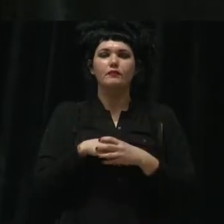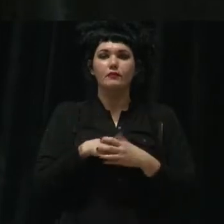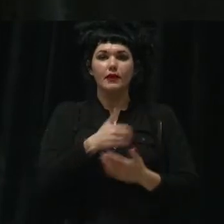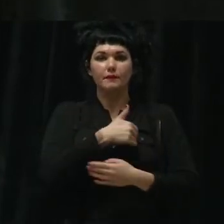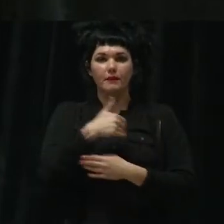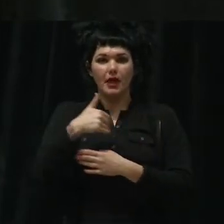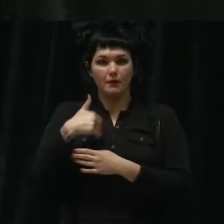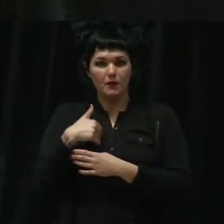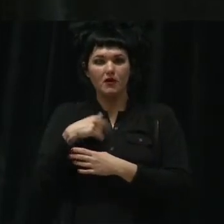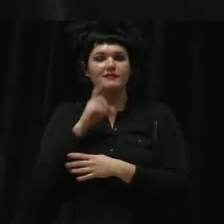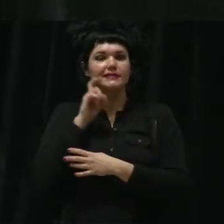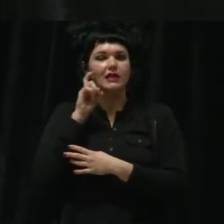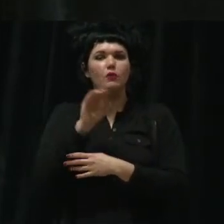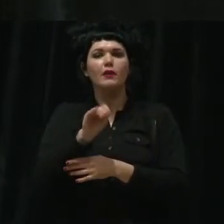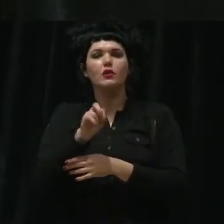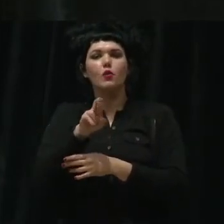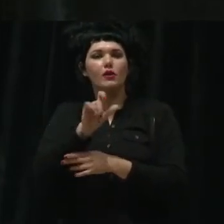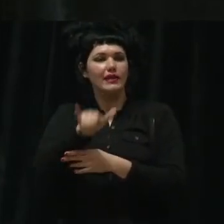members of sexual minority groups,